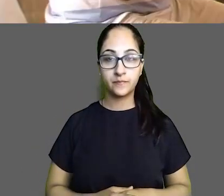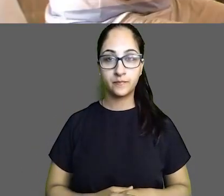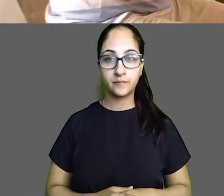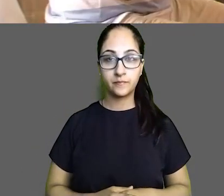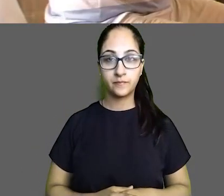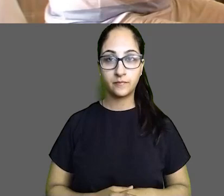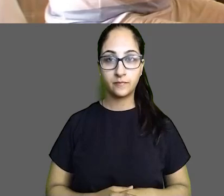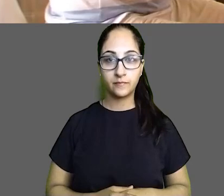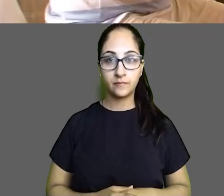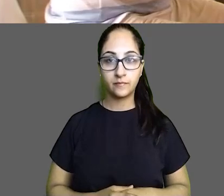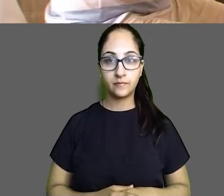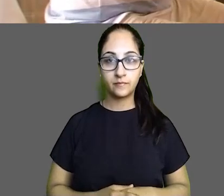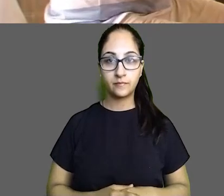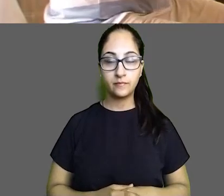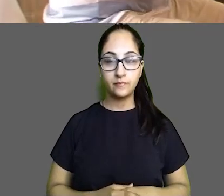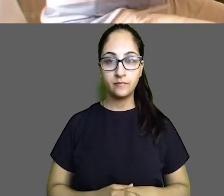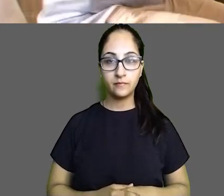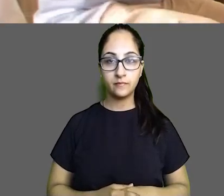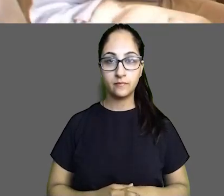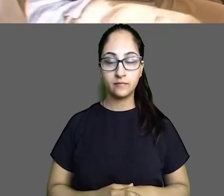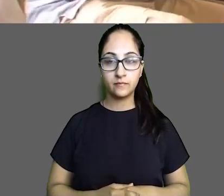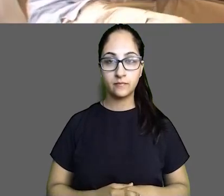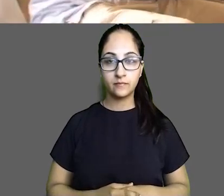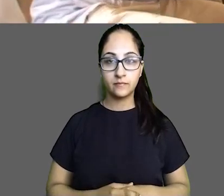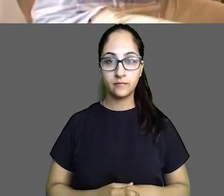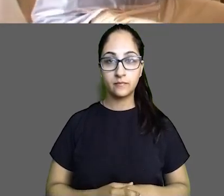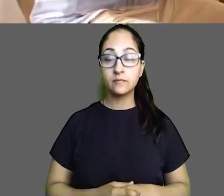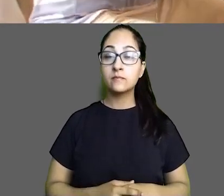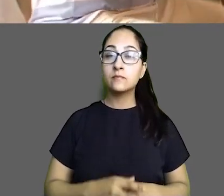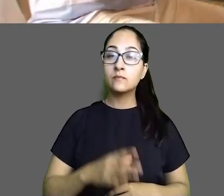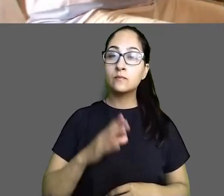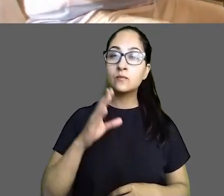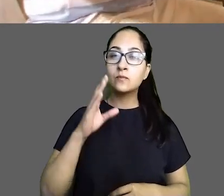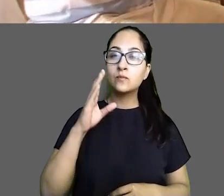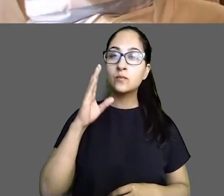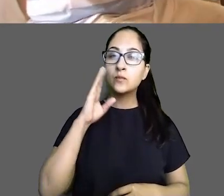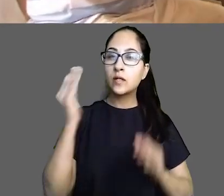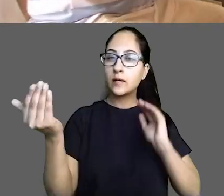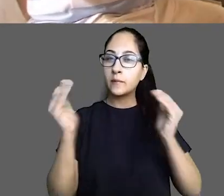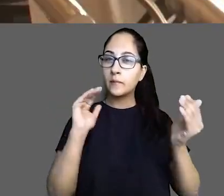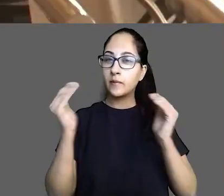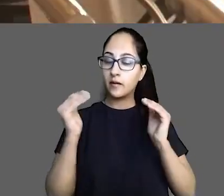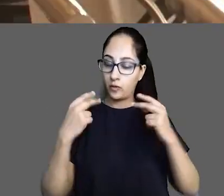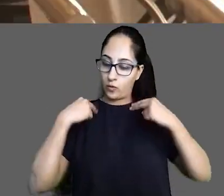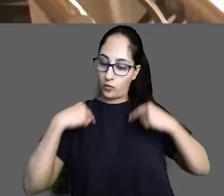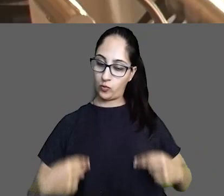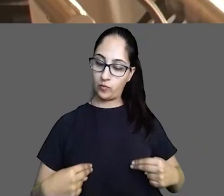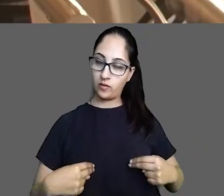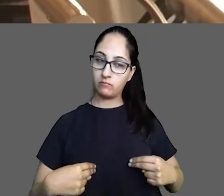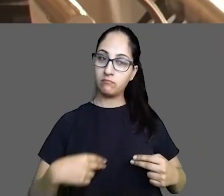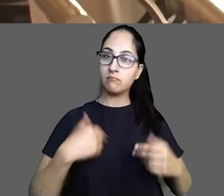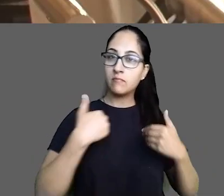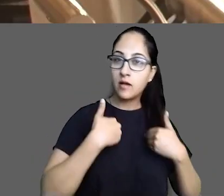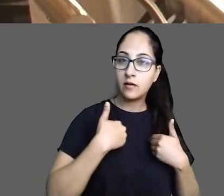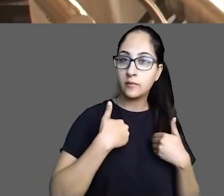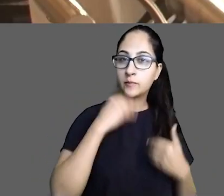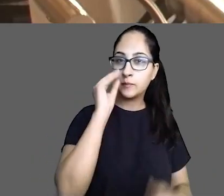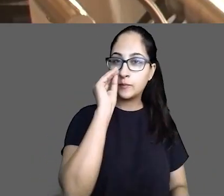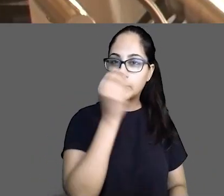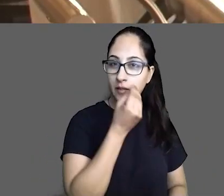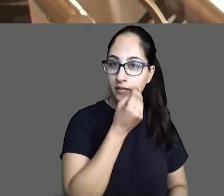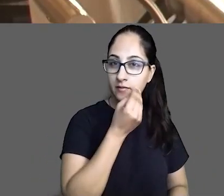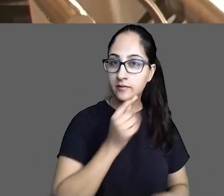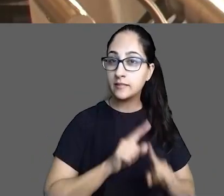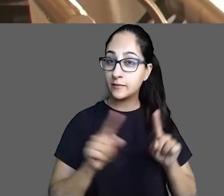storytelling is celebrated, right? This is what separates us human beings from so many other forms of life. The